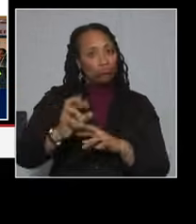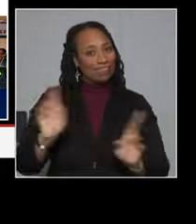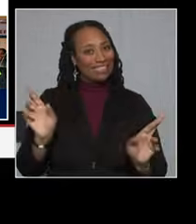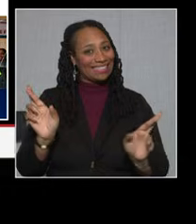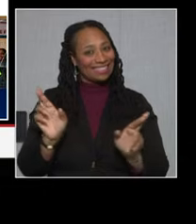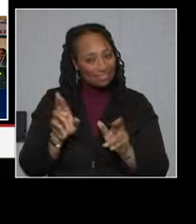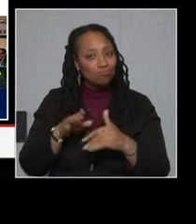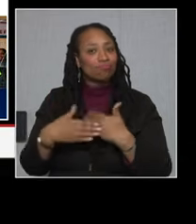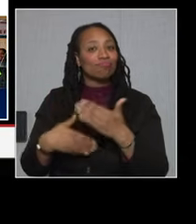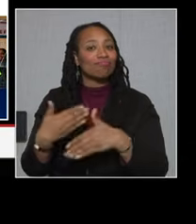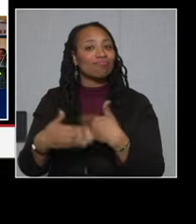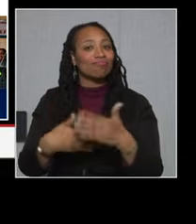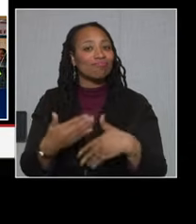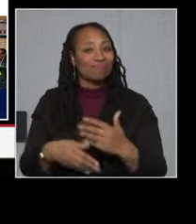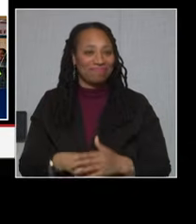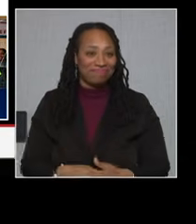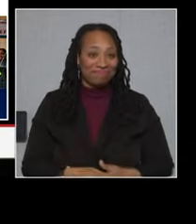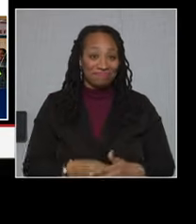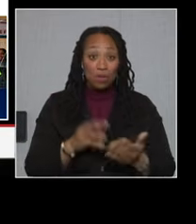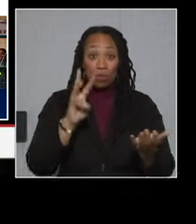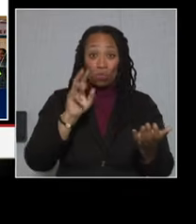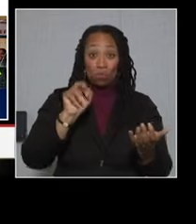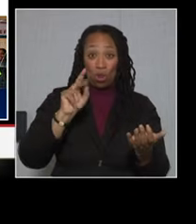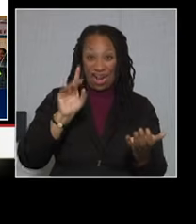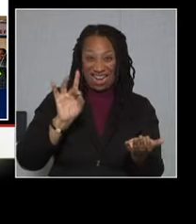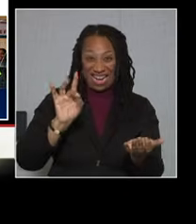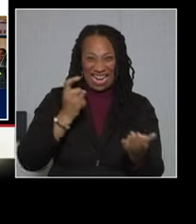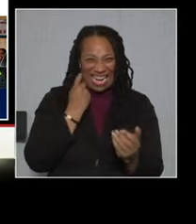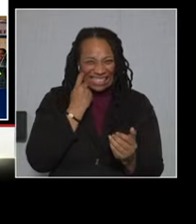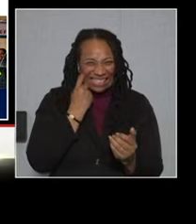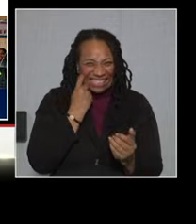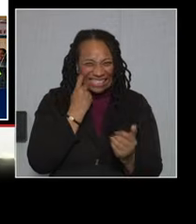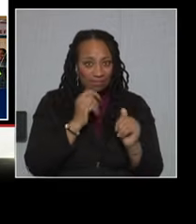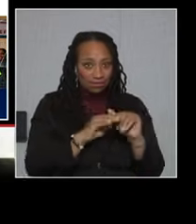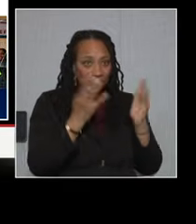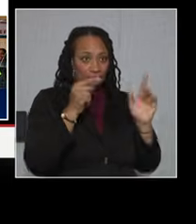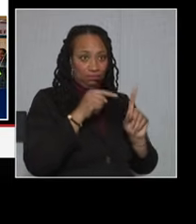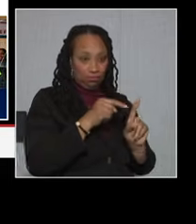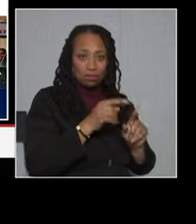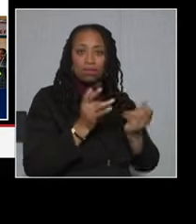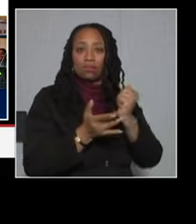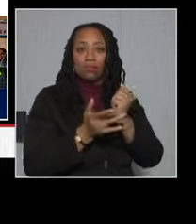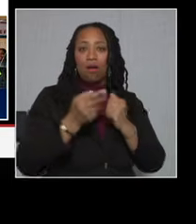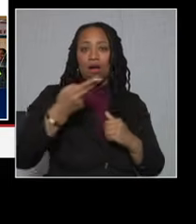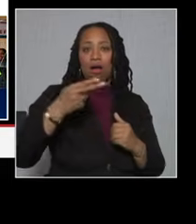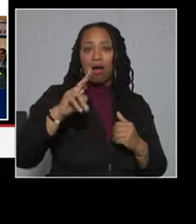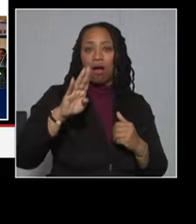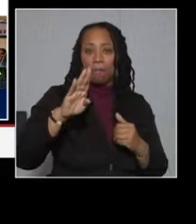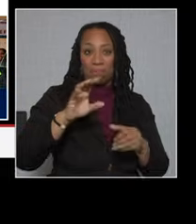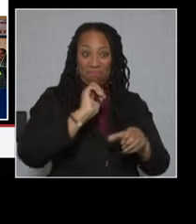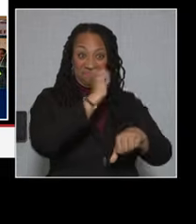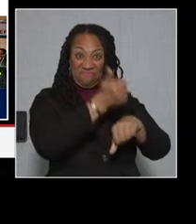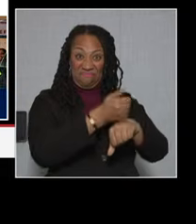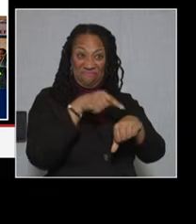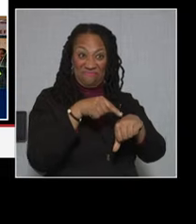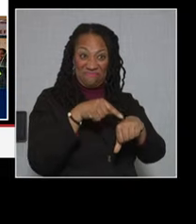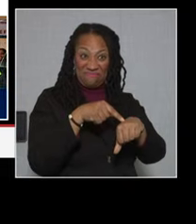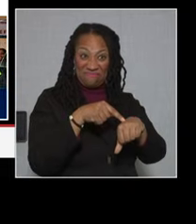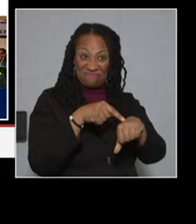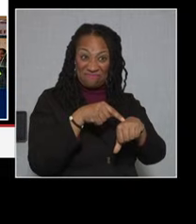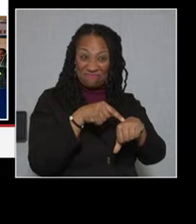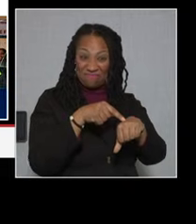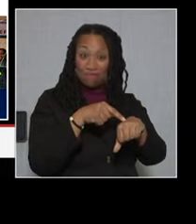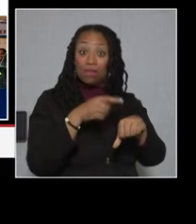location in Ward 8 in partnership with Accenture, where we've got 50 adults who are now in a 6-month training